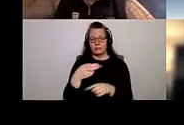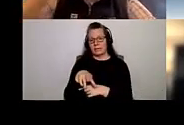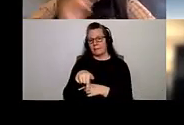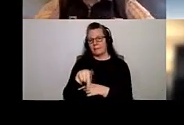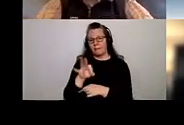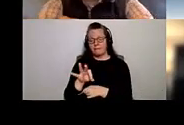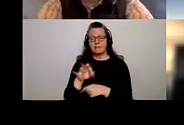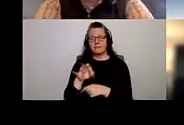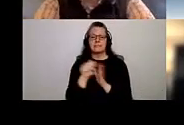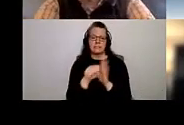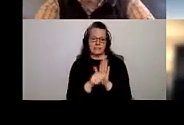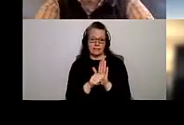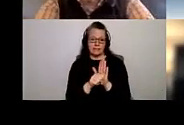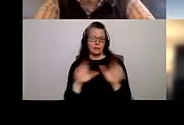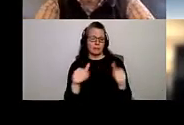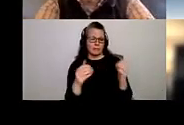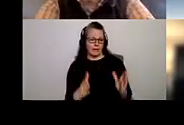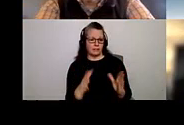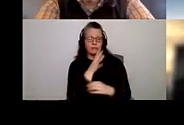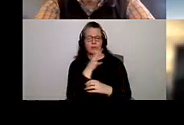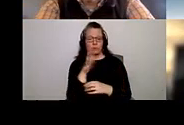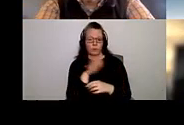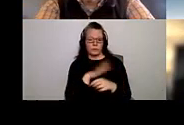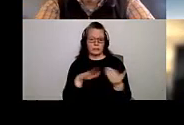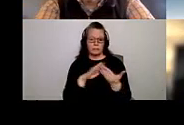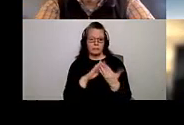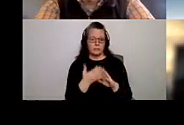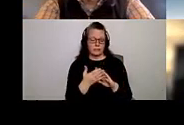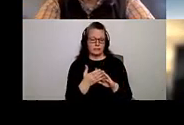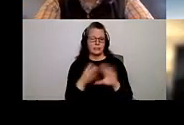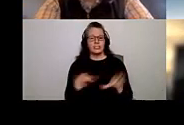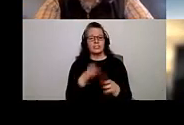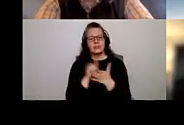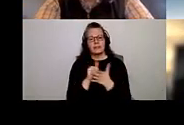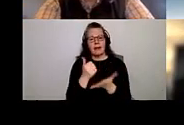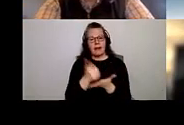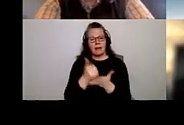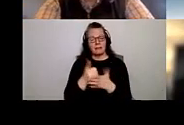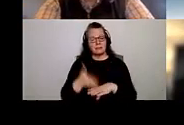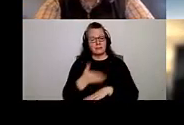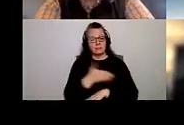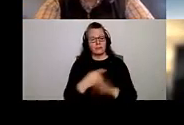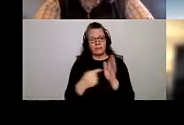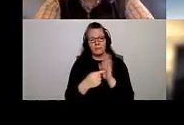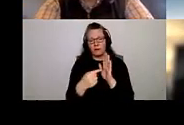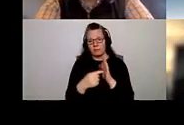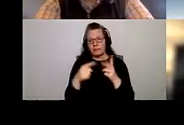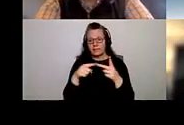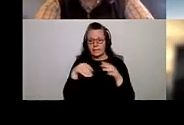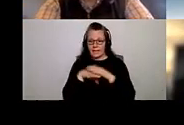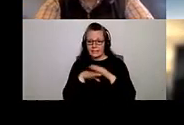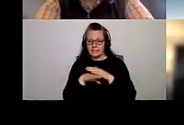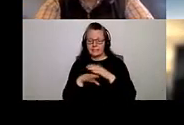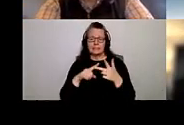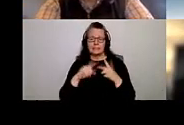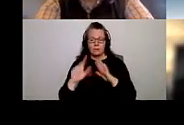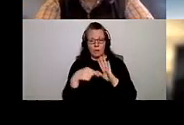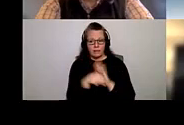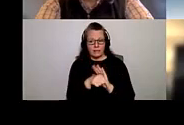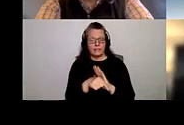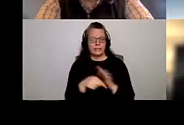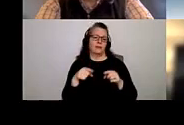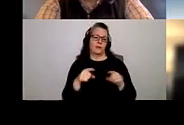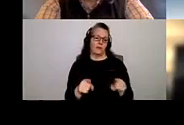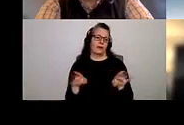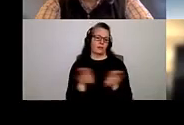our providers, and to our rural communities. Doing so helps us improve affordability, access, quality, while closing